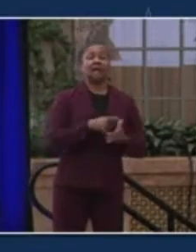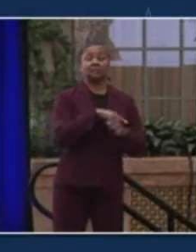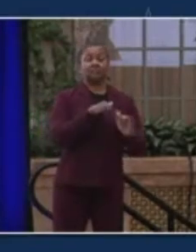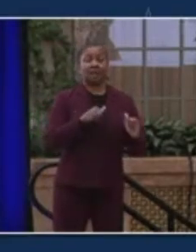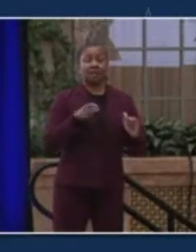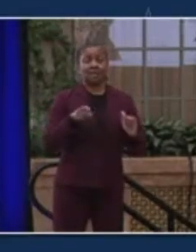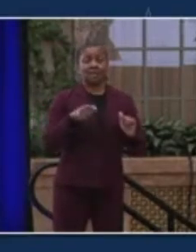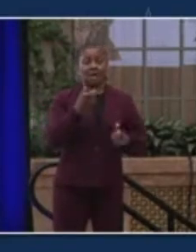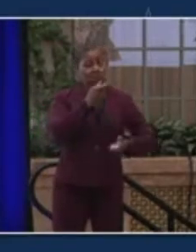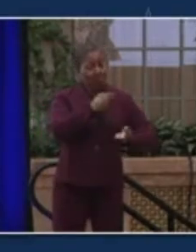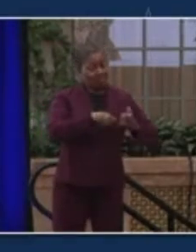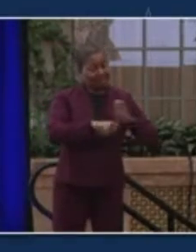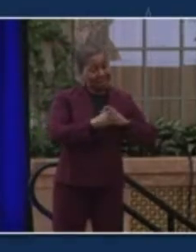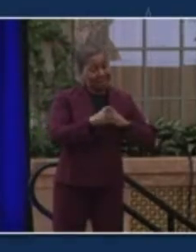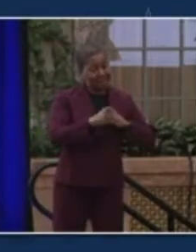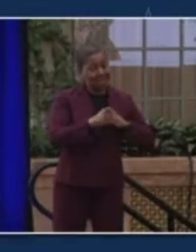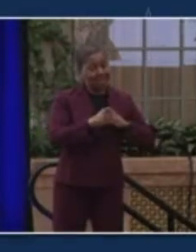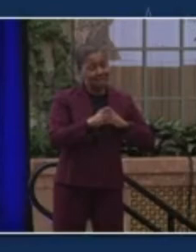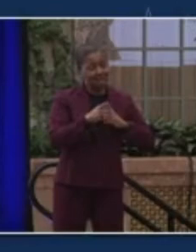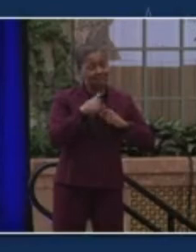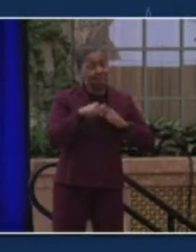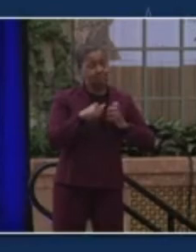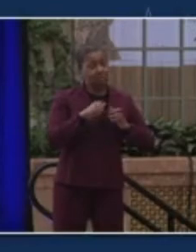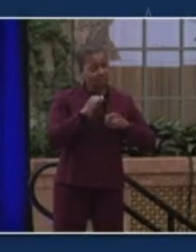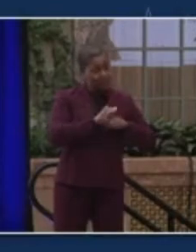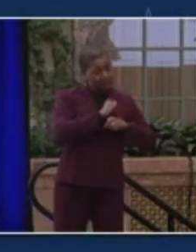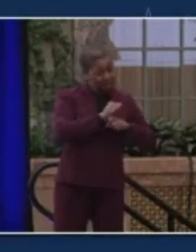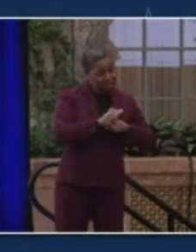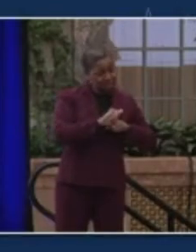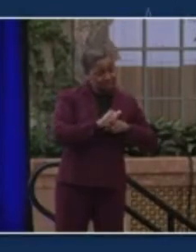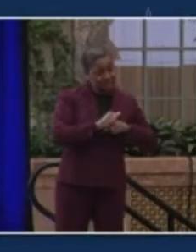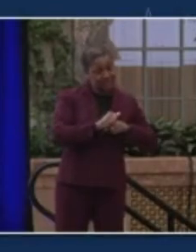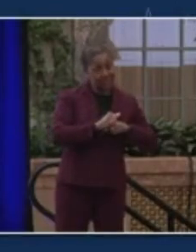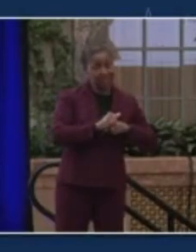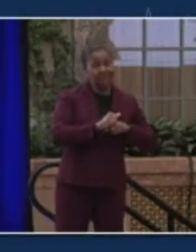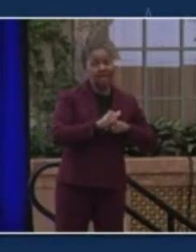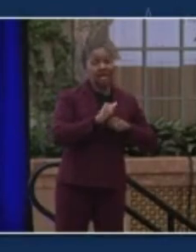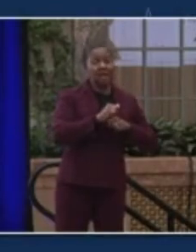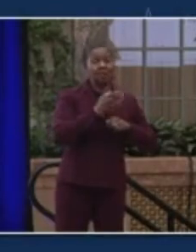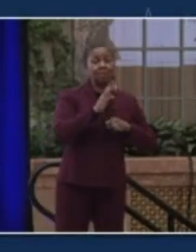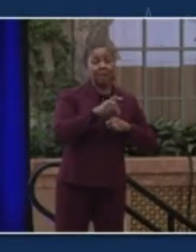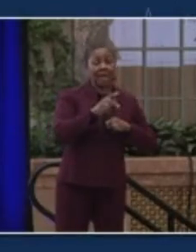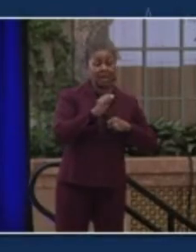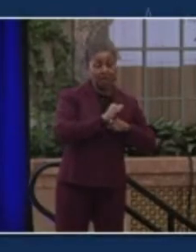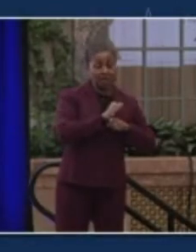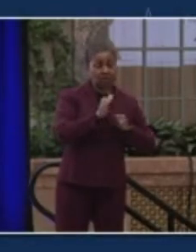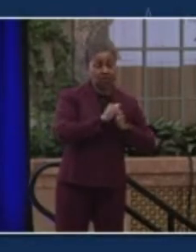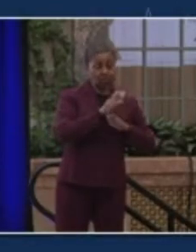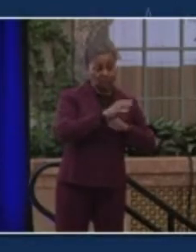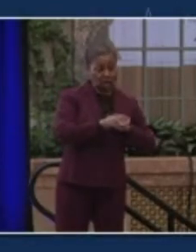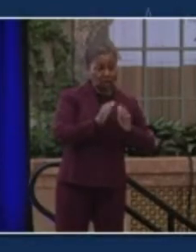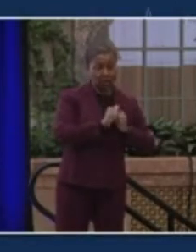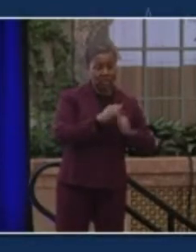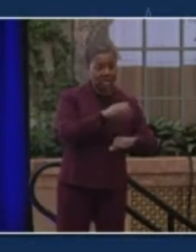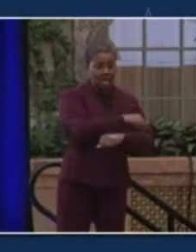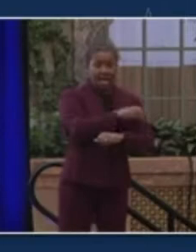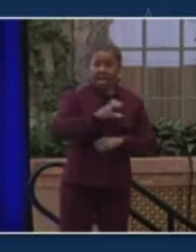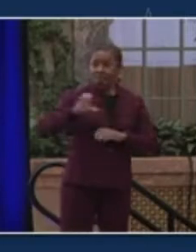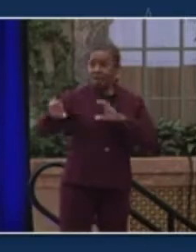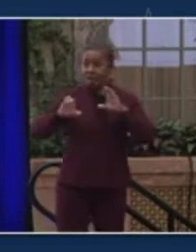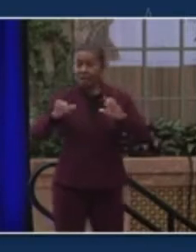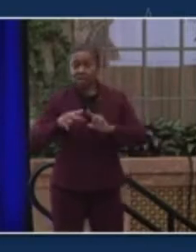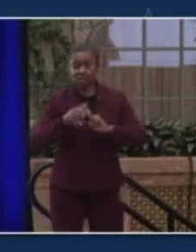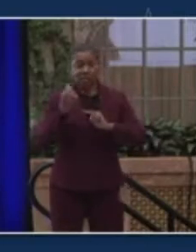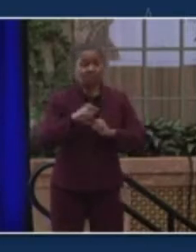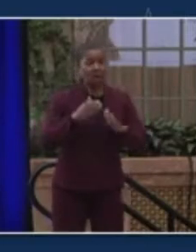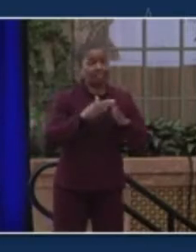he replaced those practices, bad practices of Chicago, with empowerment, especially